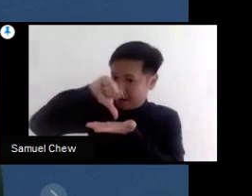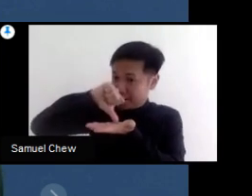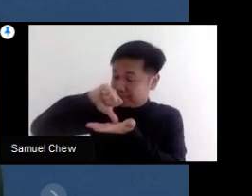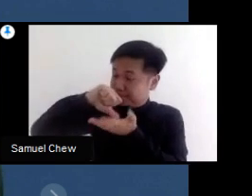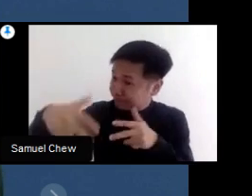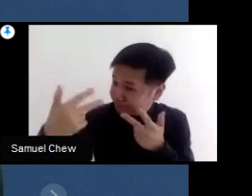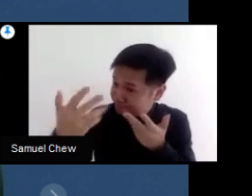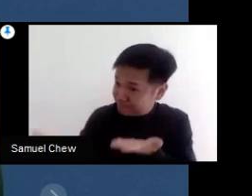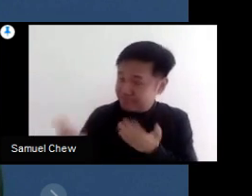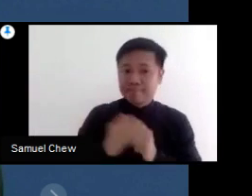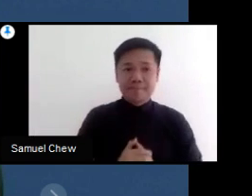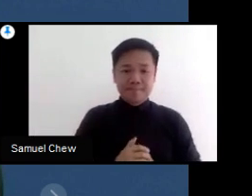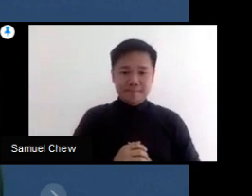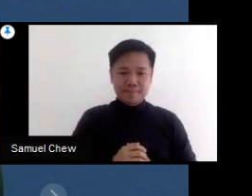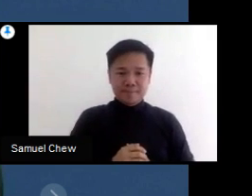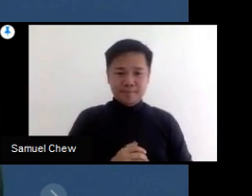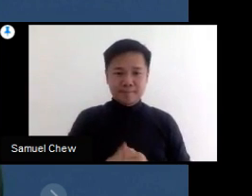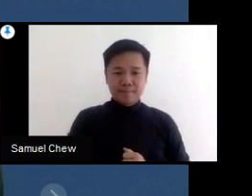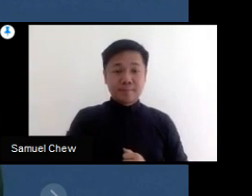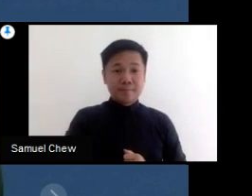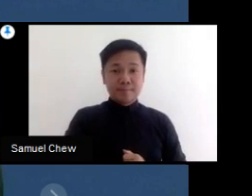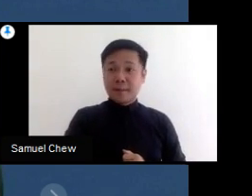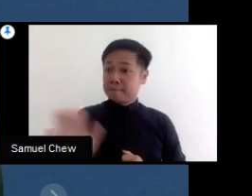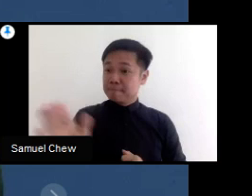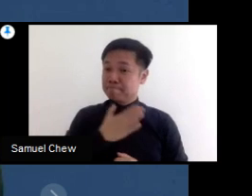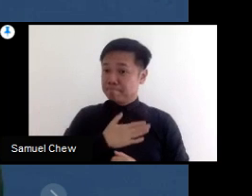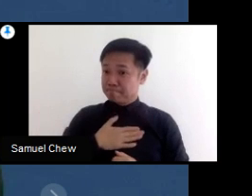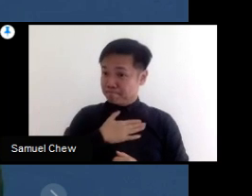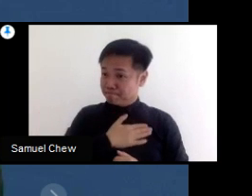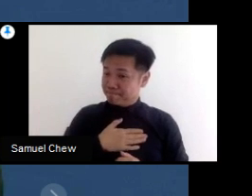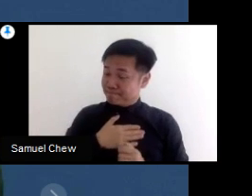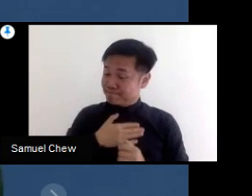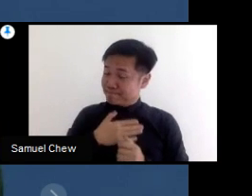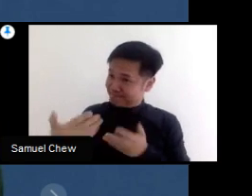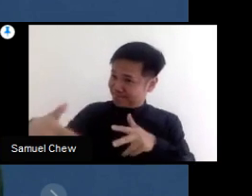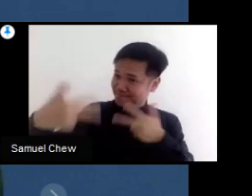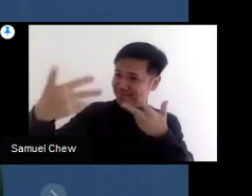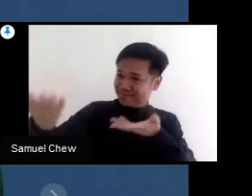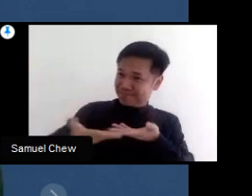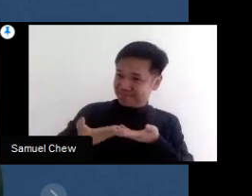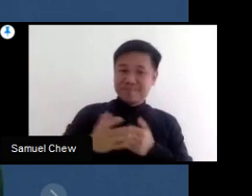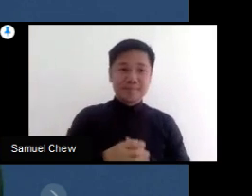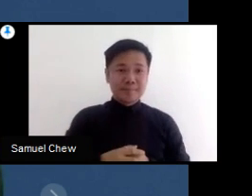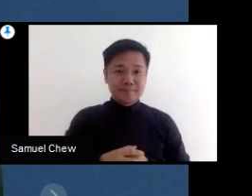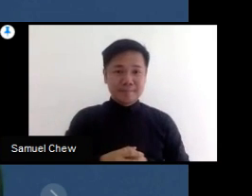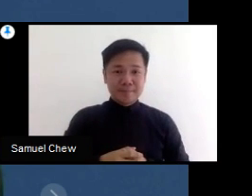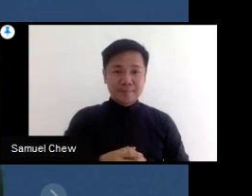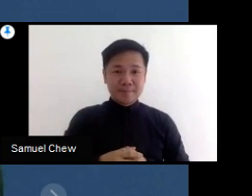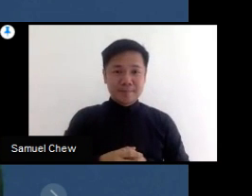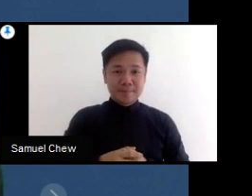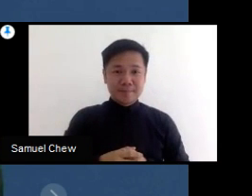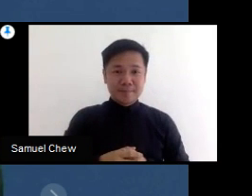kindly request the delegation of Iran to take the floor. Please unmute your microphone and the floor